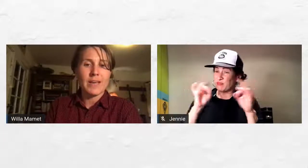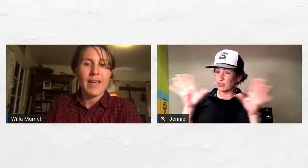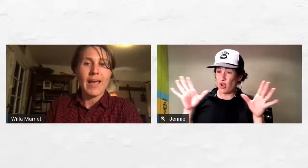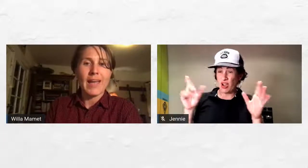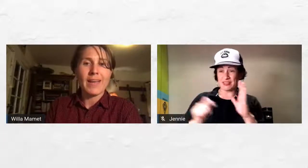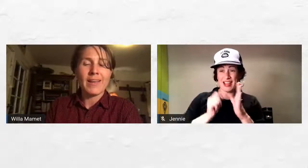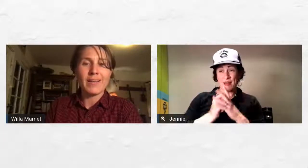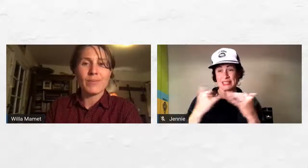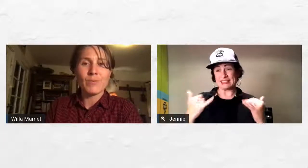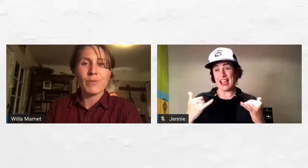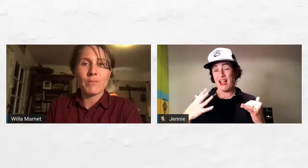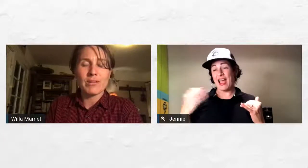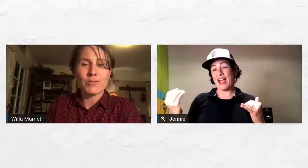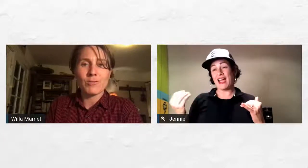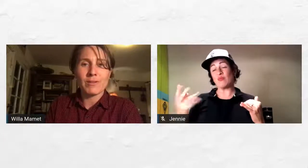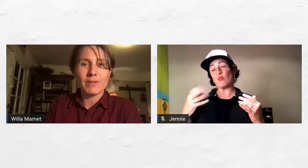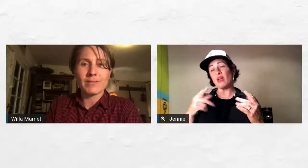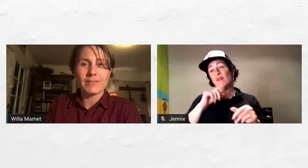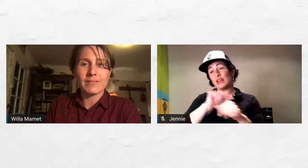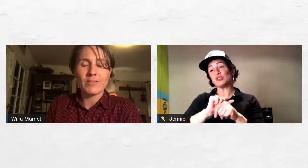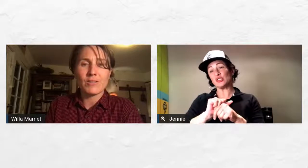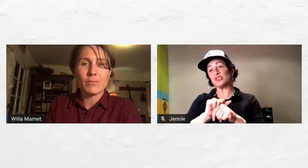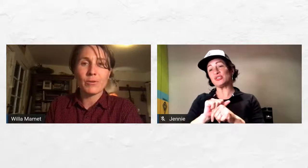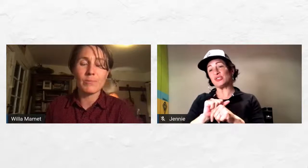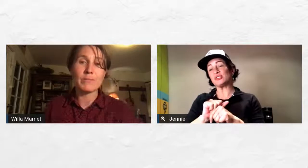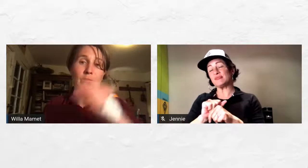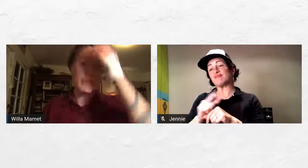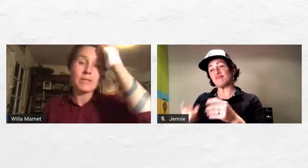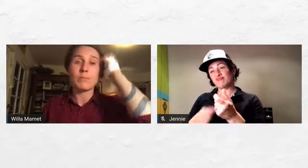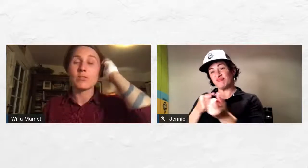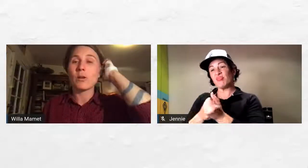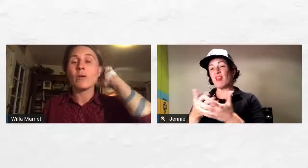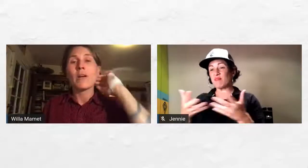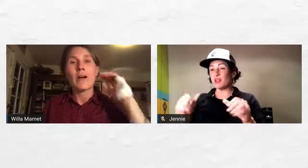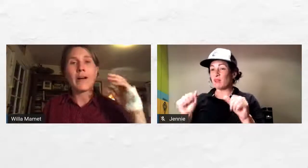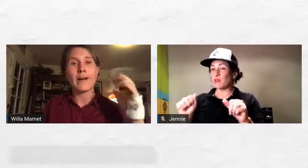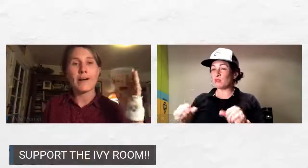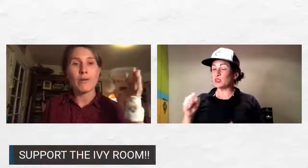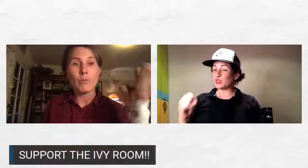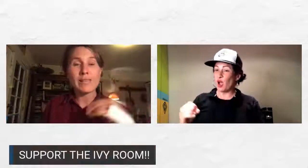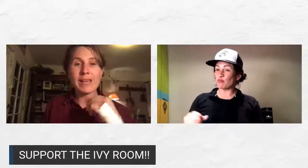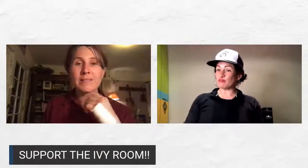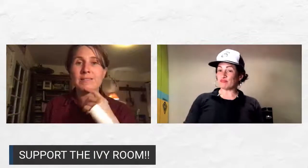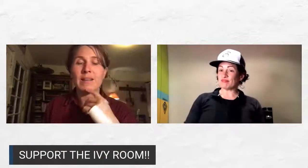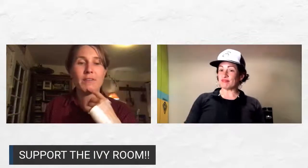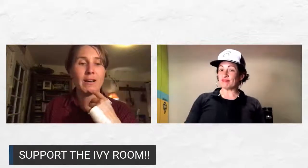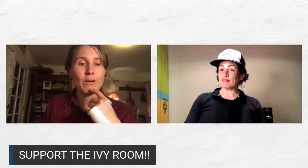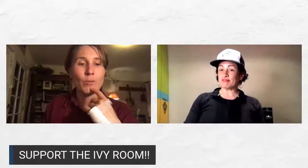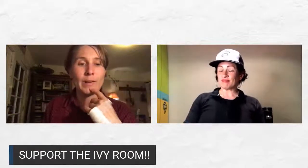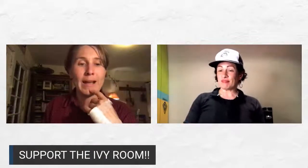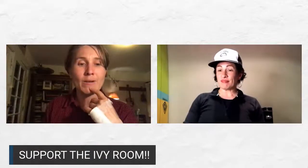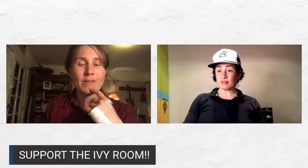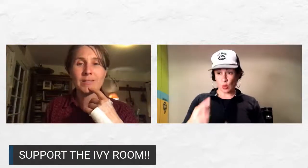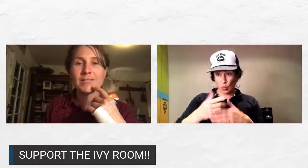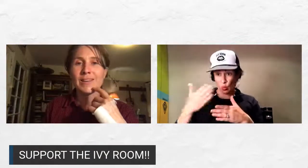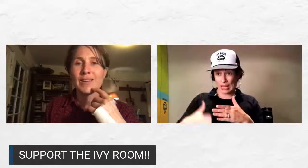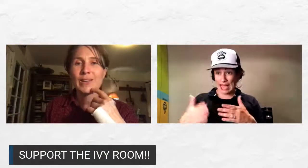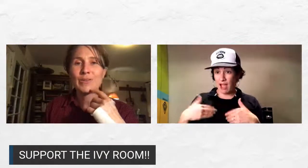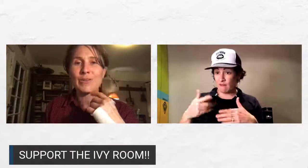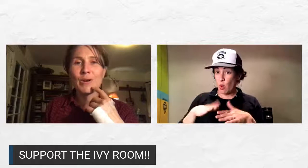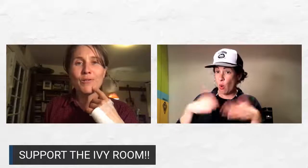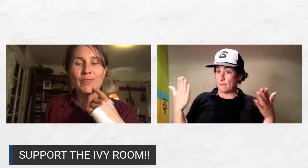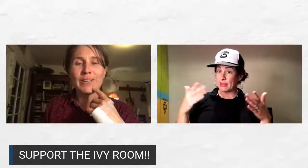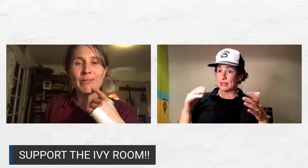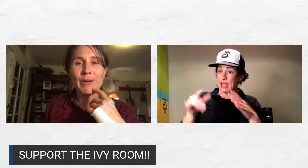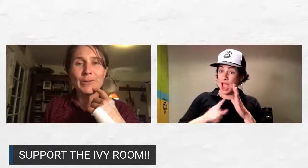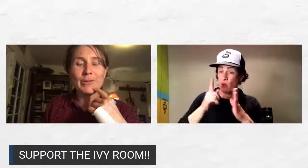times, and we want to make sure to support them as much as possible. So weekends, they've got open hours. You